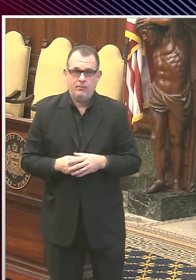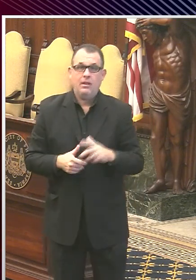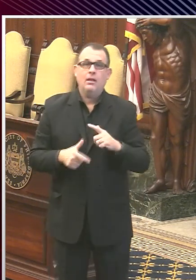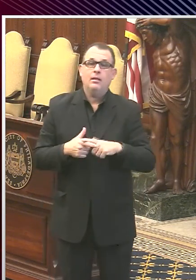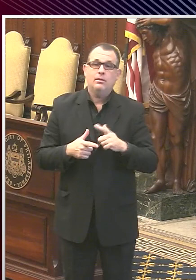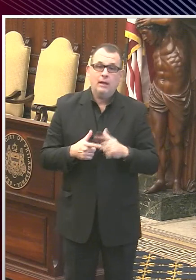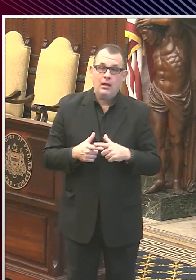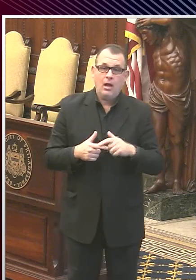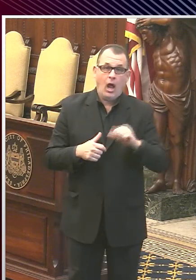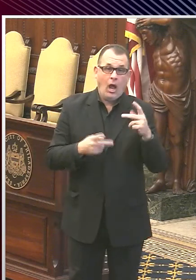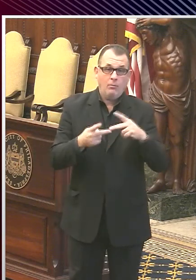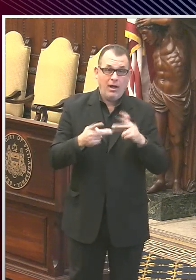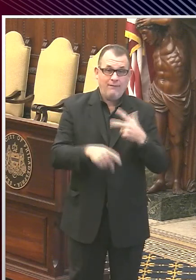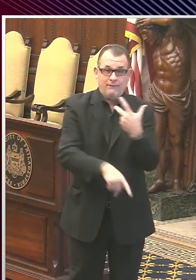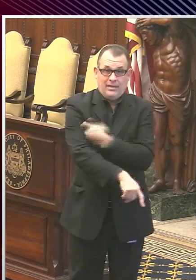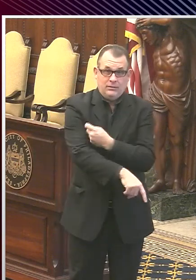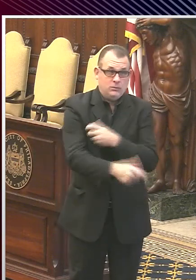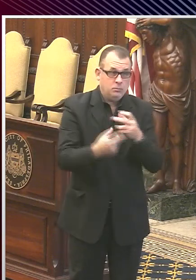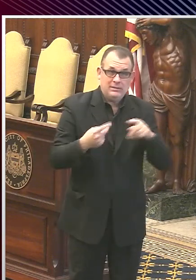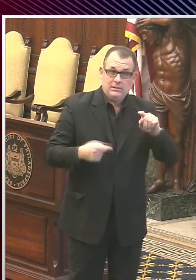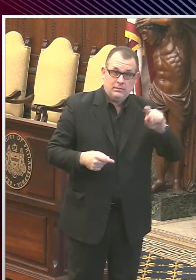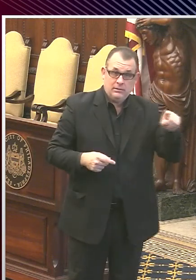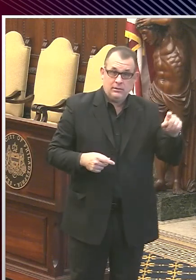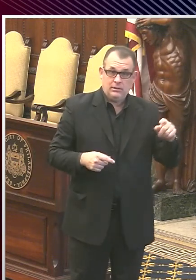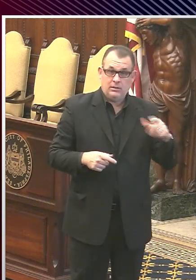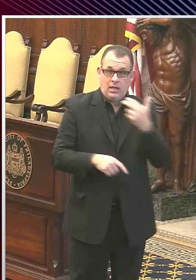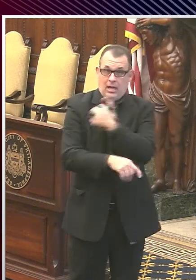it from either us or from those hospitals where it's stored at.